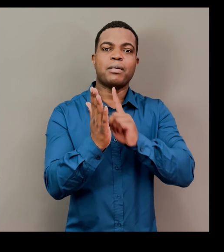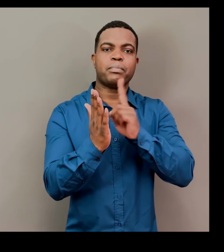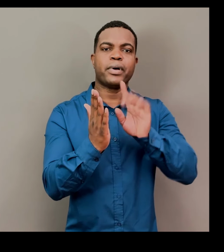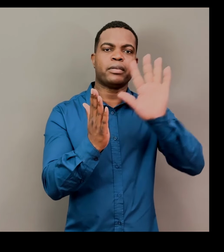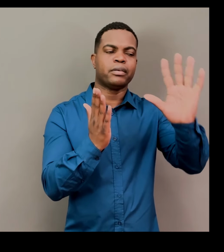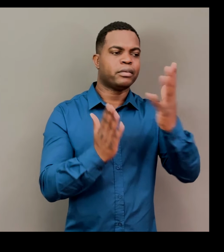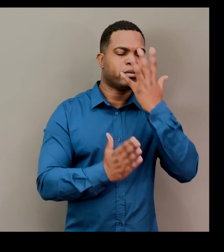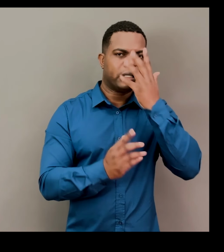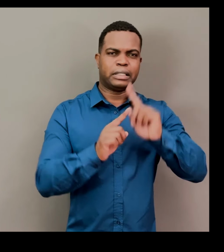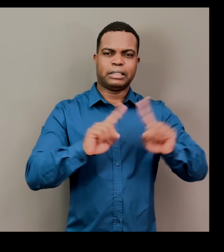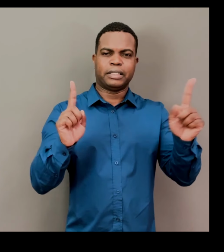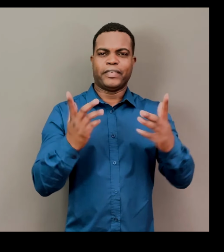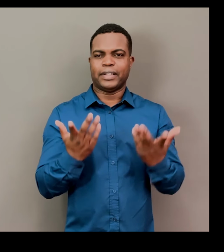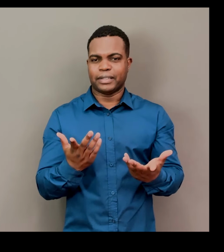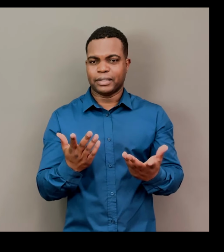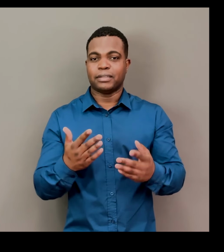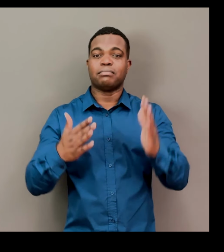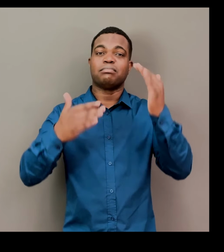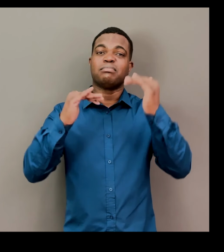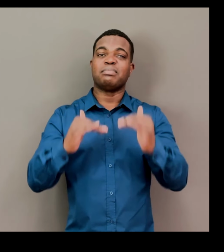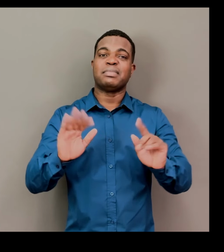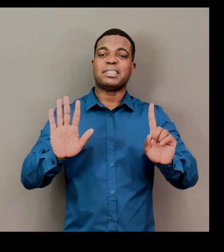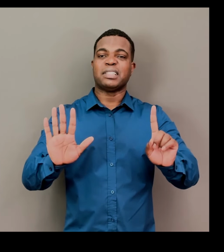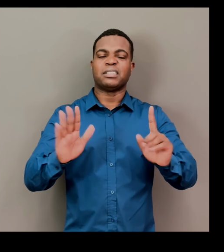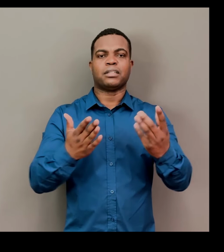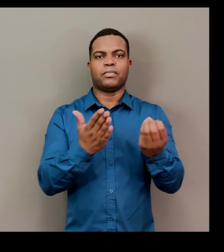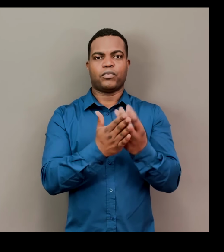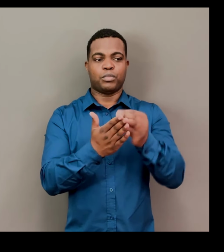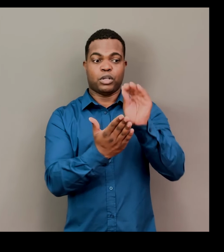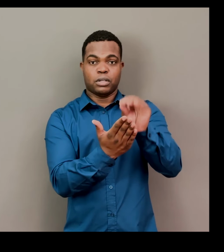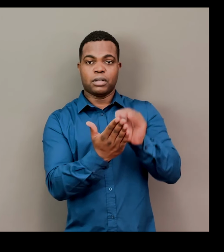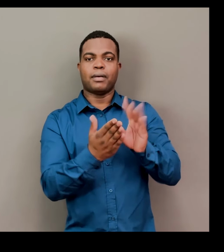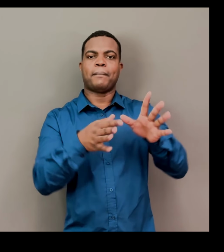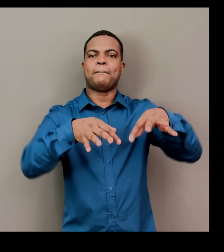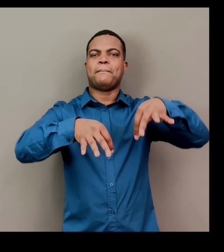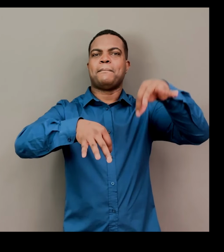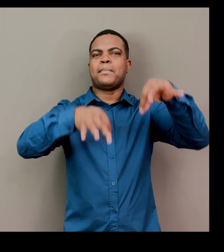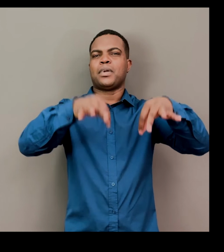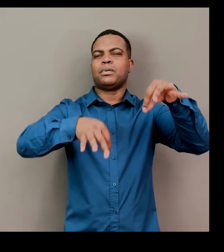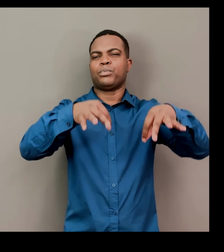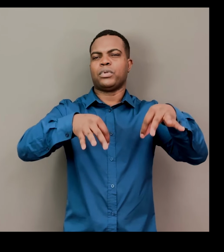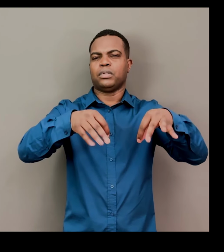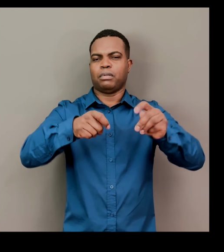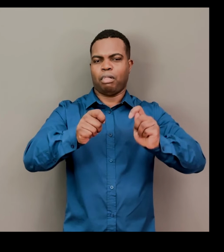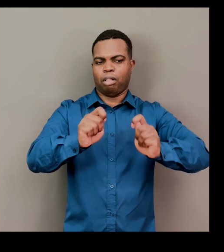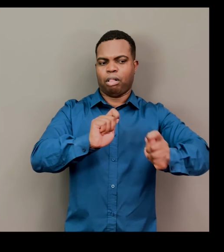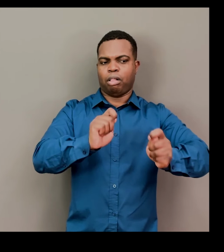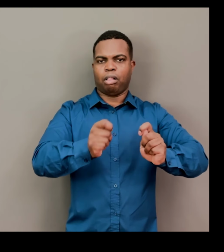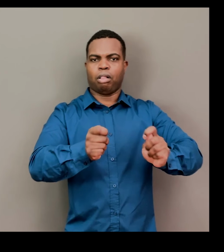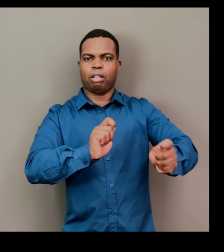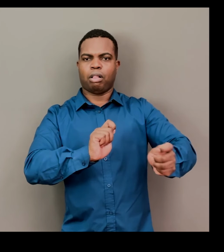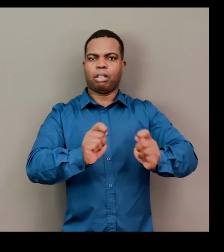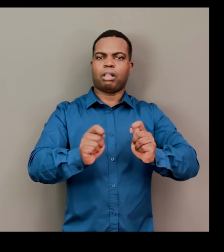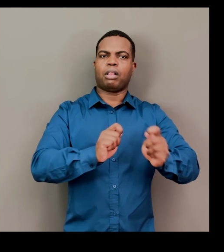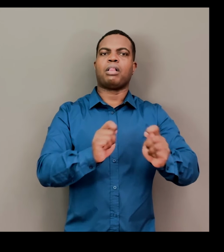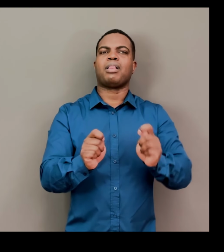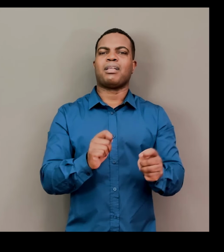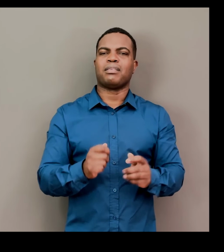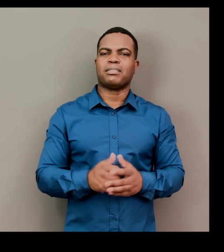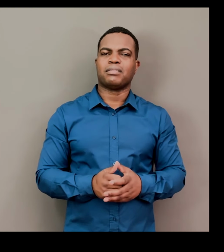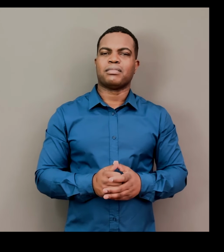made-up sources. The sixth one is manipulated content, when genuine information or imagery